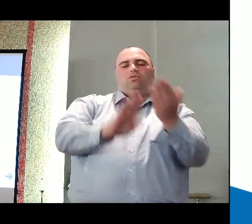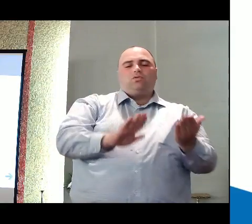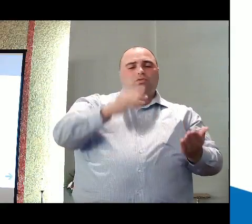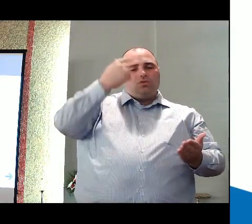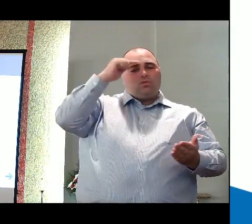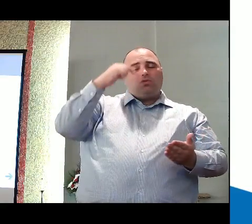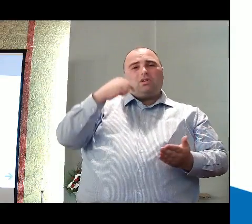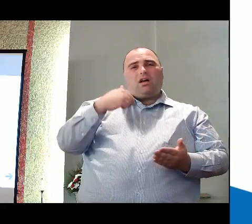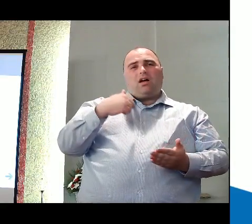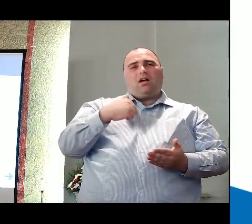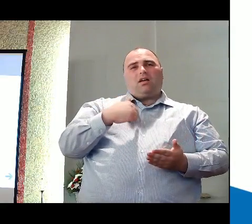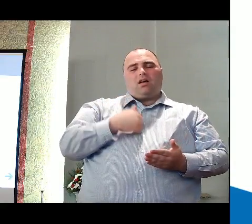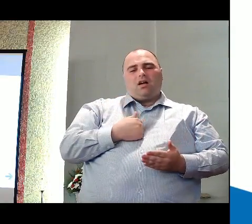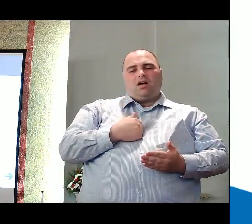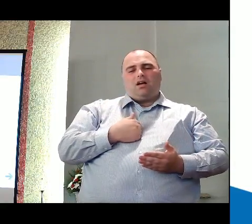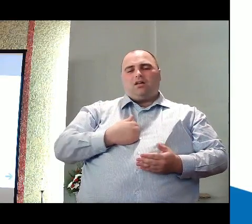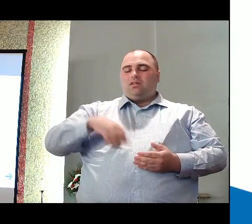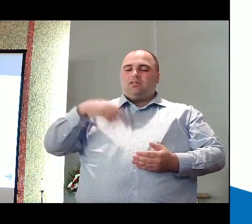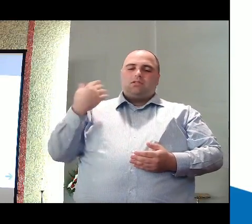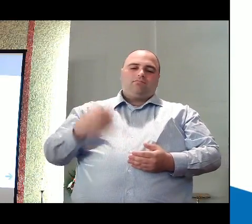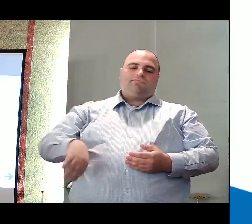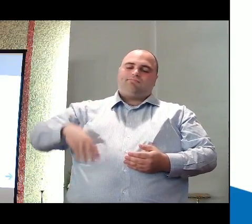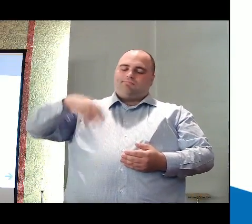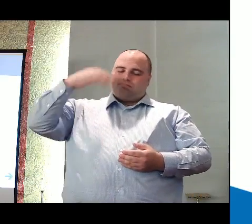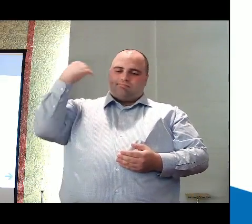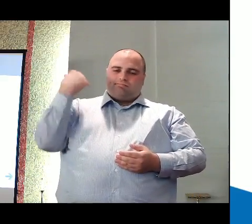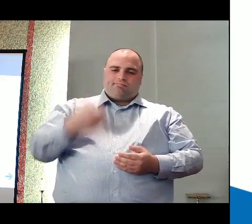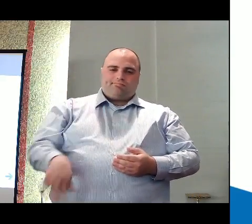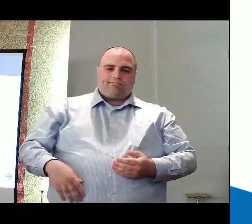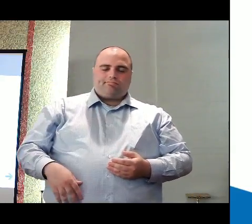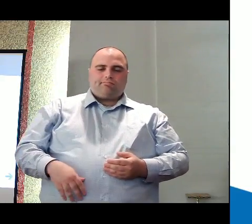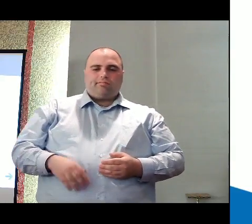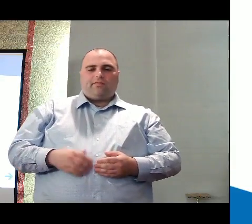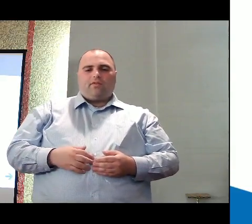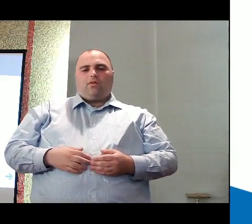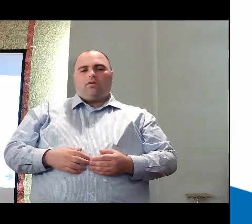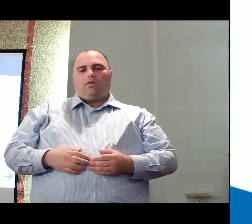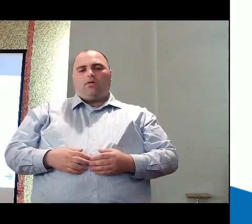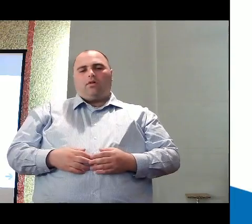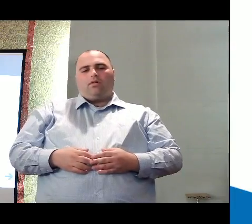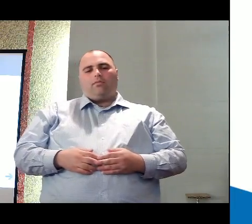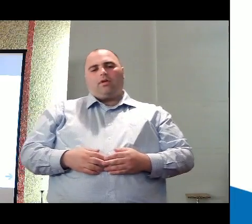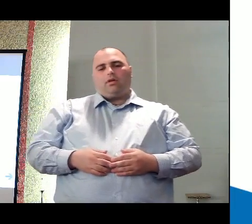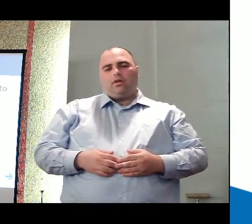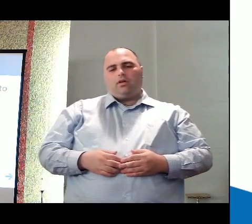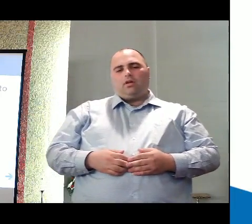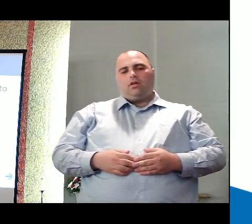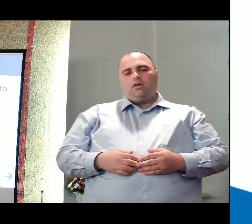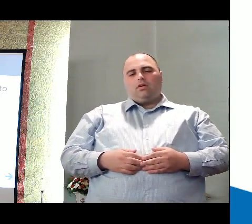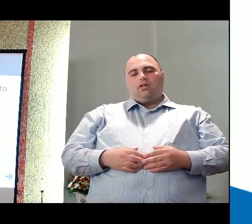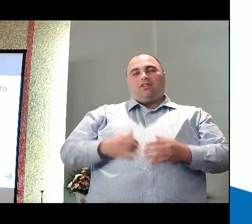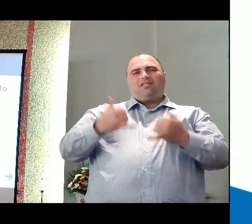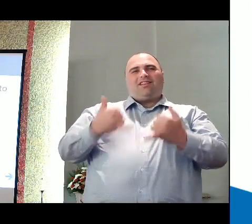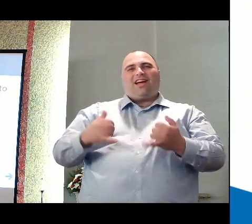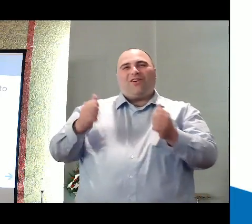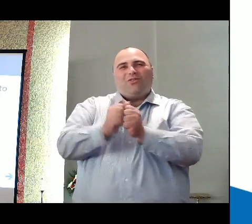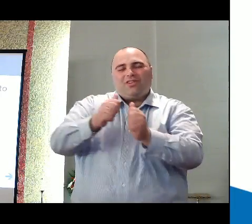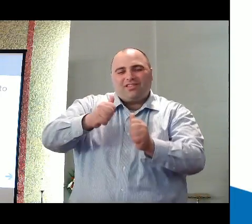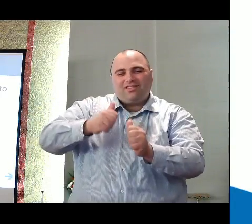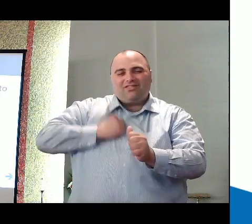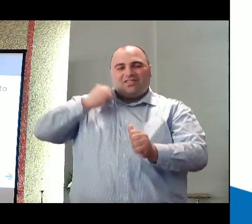you, my God, would die for me?